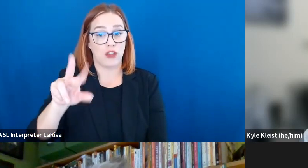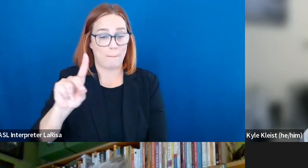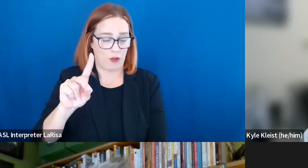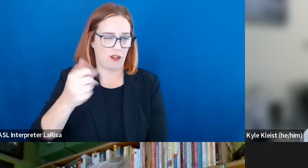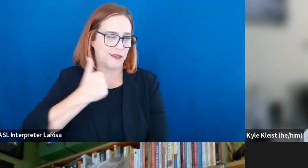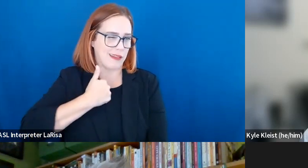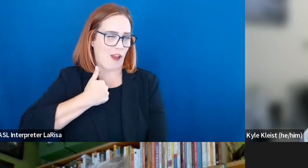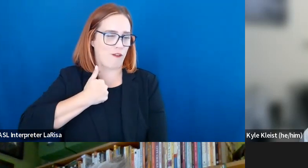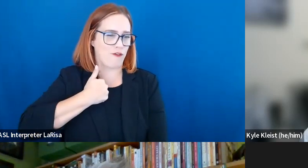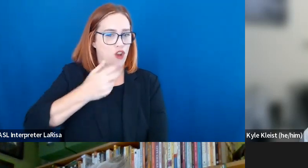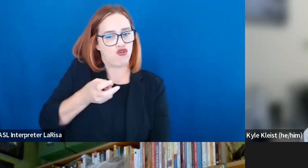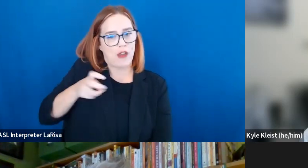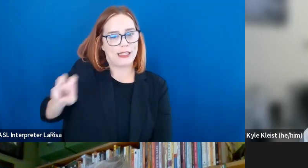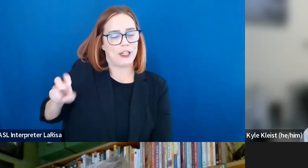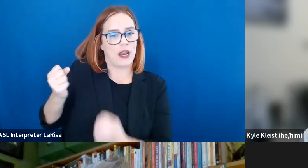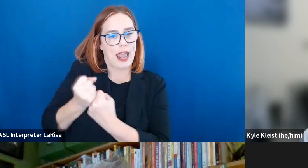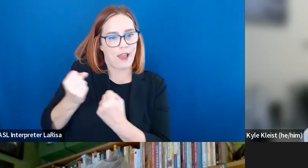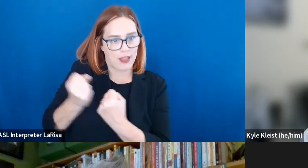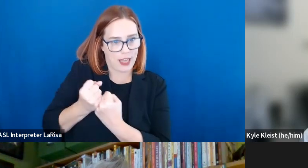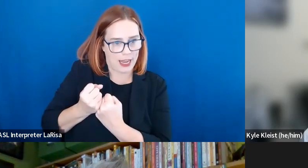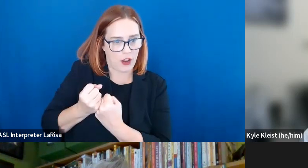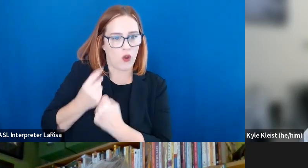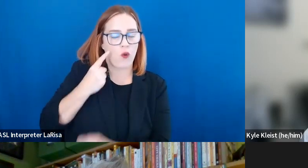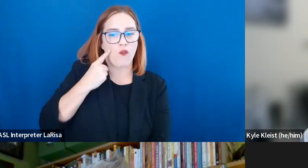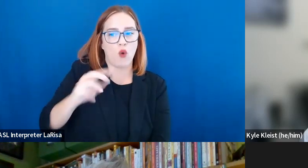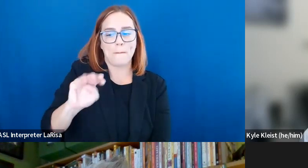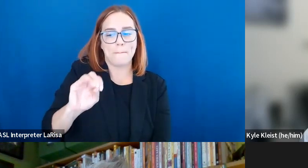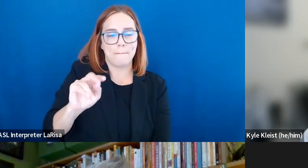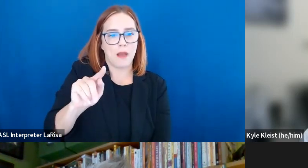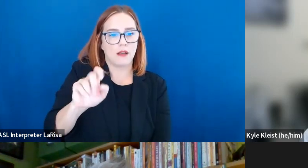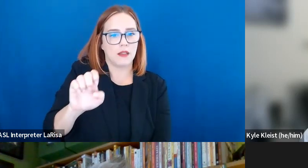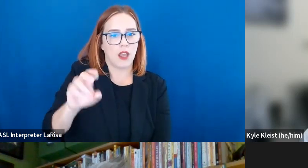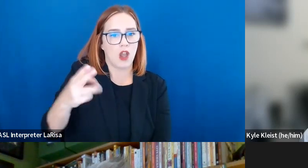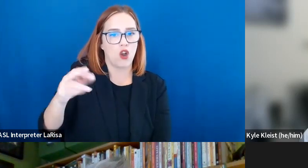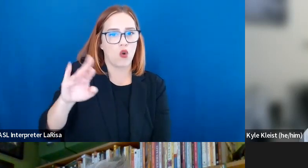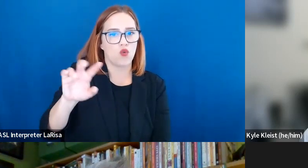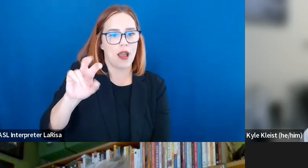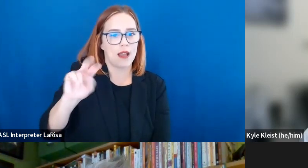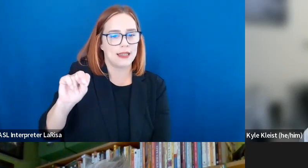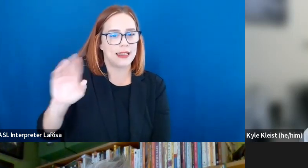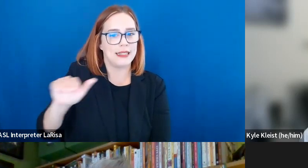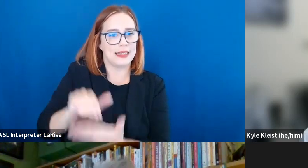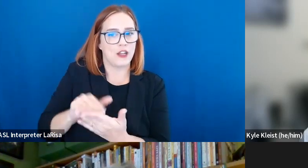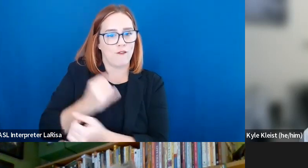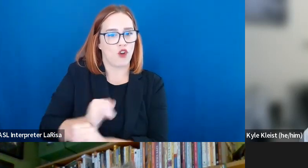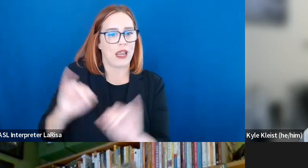for Mounting Horizons Center for Independent Living. And we serve Galveston County